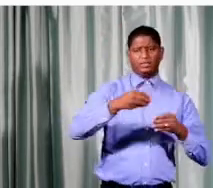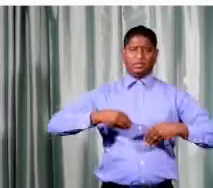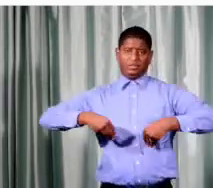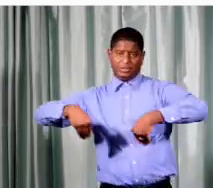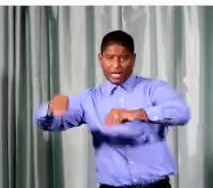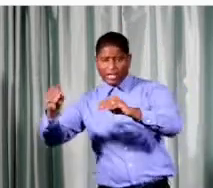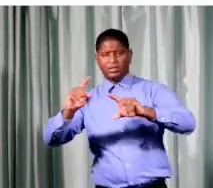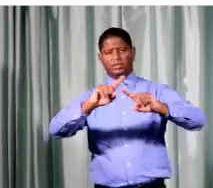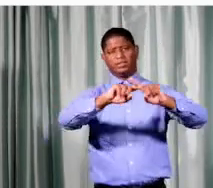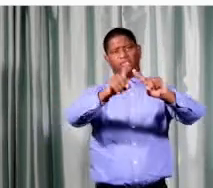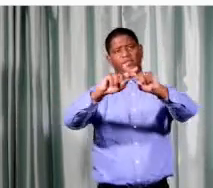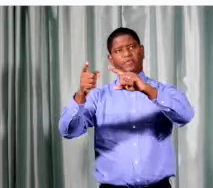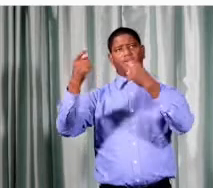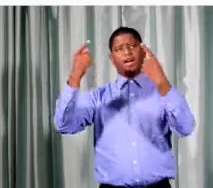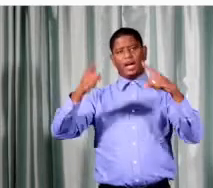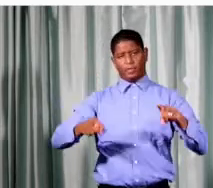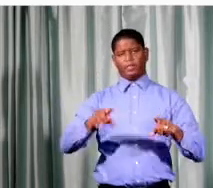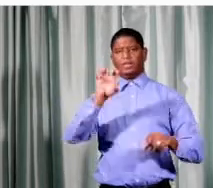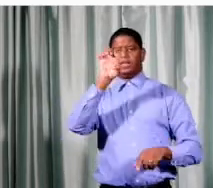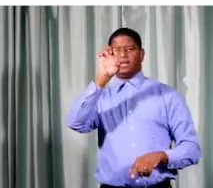that.